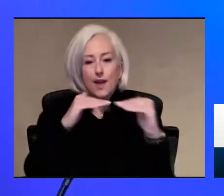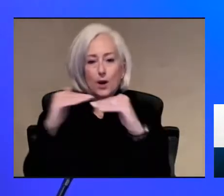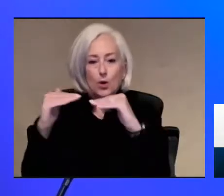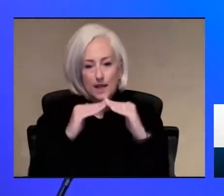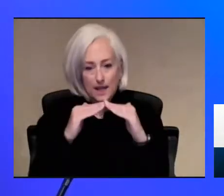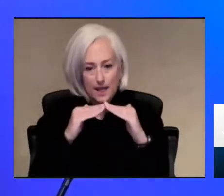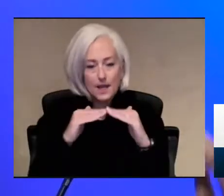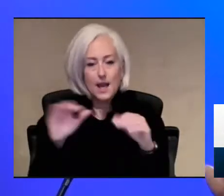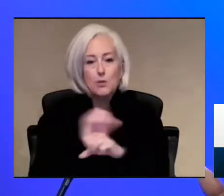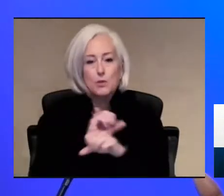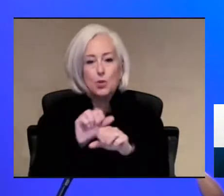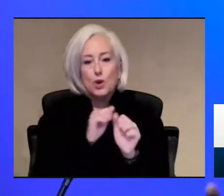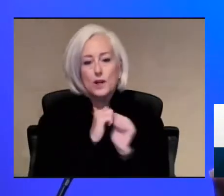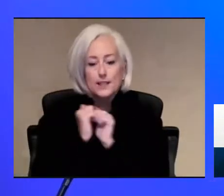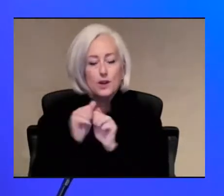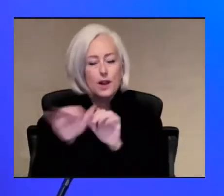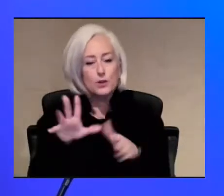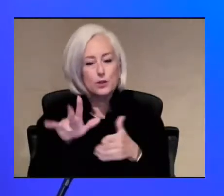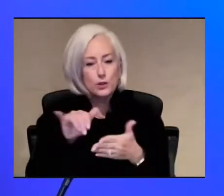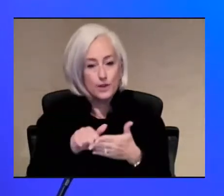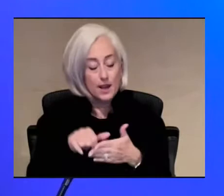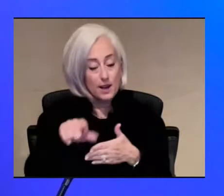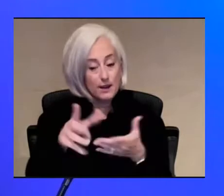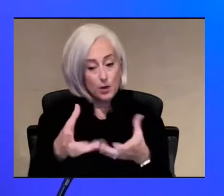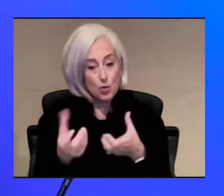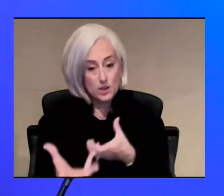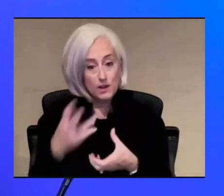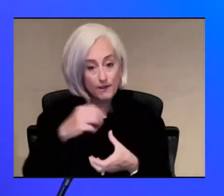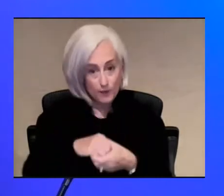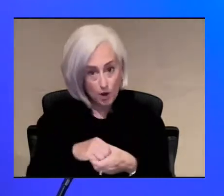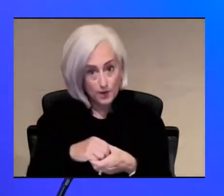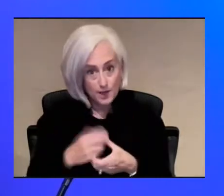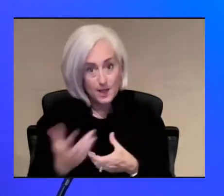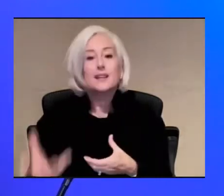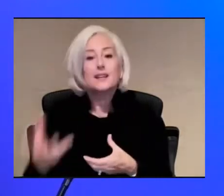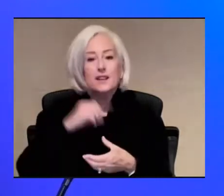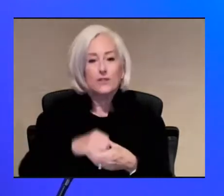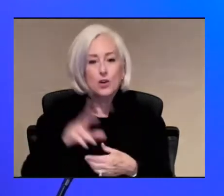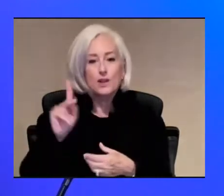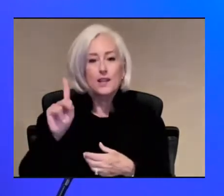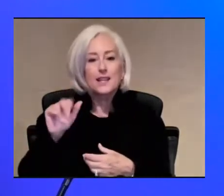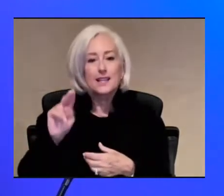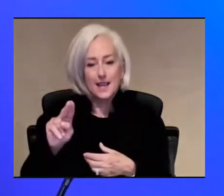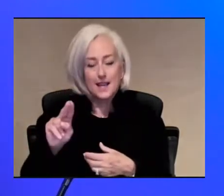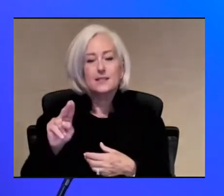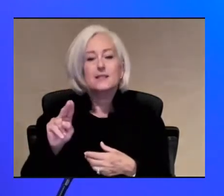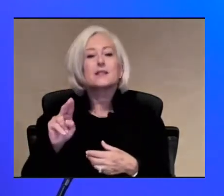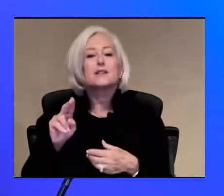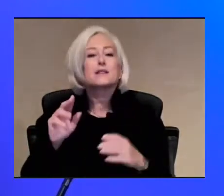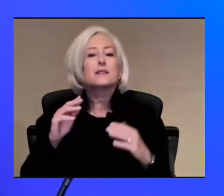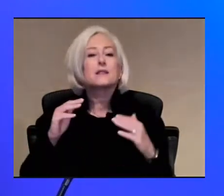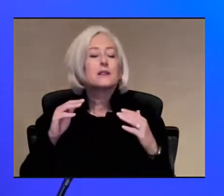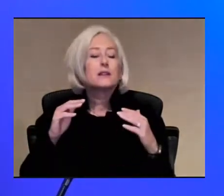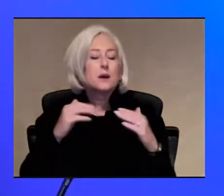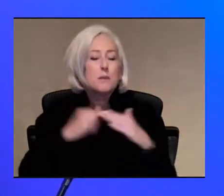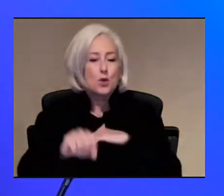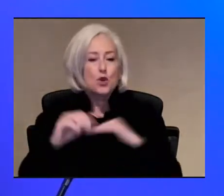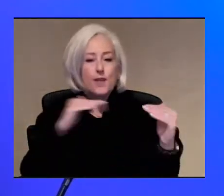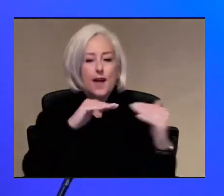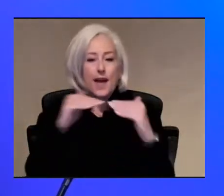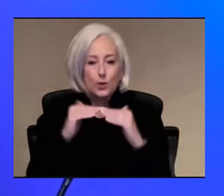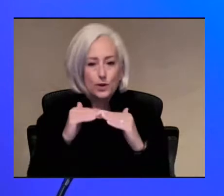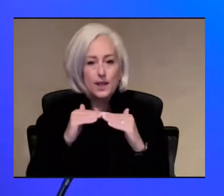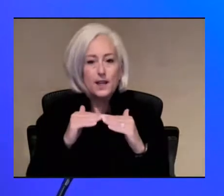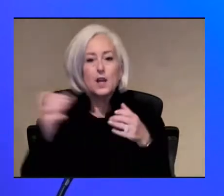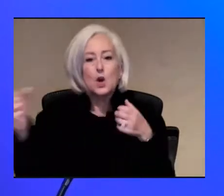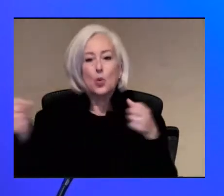that. If you want to get involved in the Kansas Birth Equity Network, which brings together diverse stakeholders to create solutions for Black